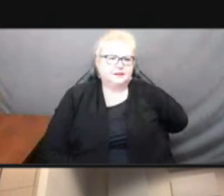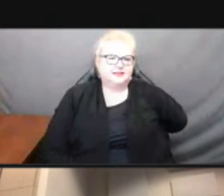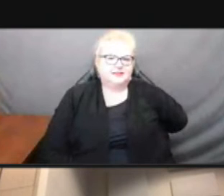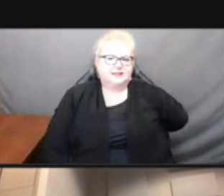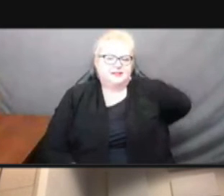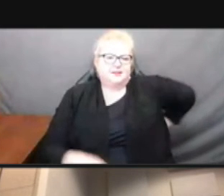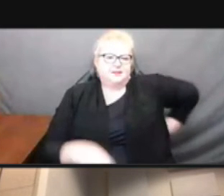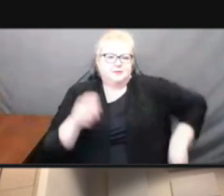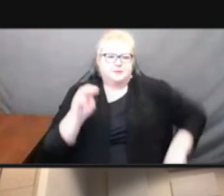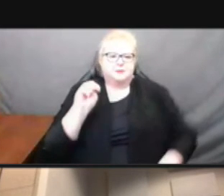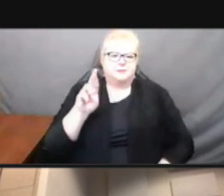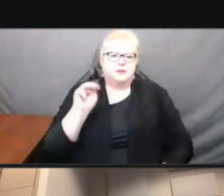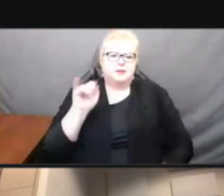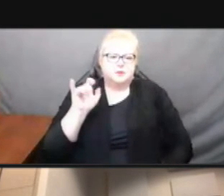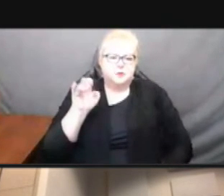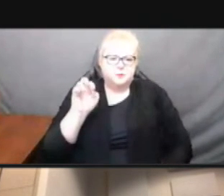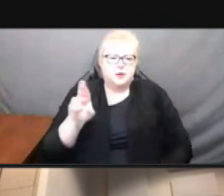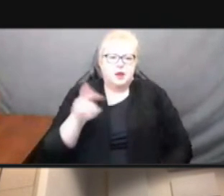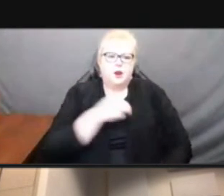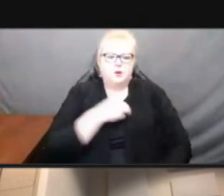Mr. Mayor, members of the board,